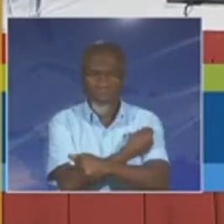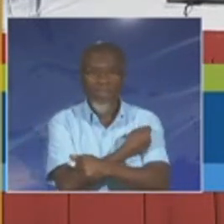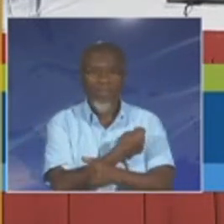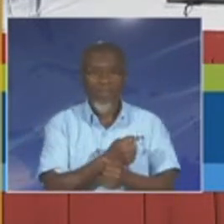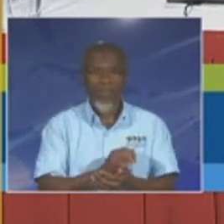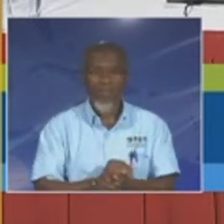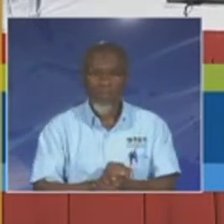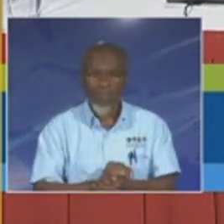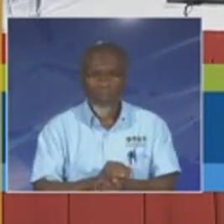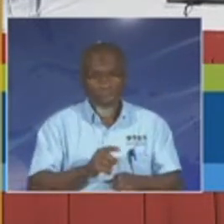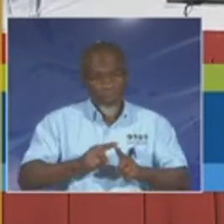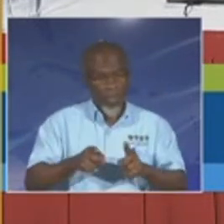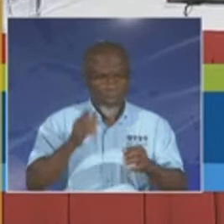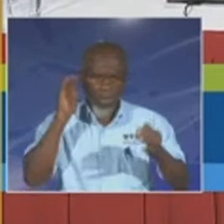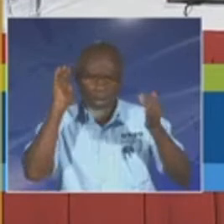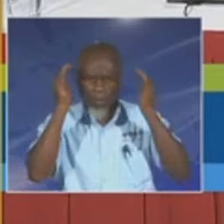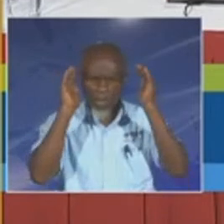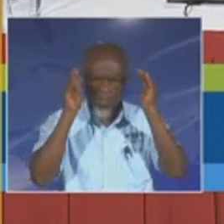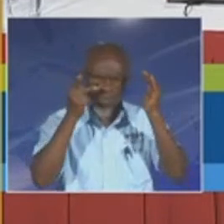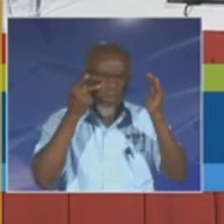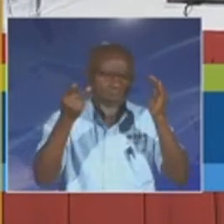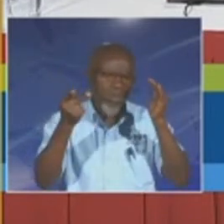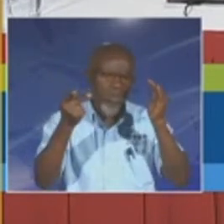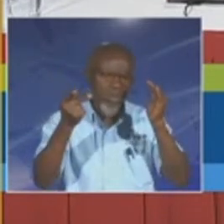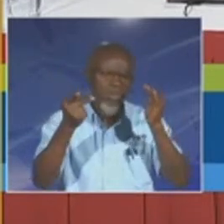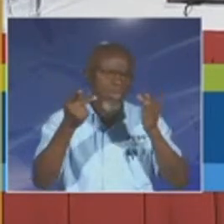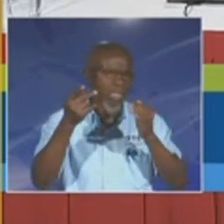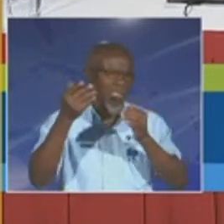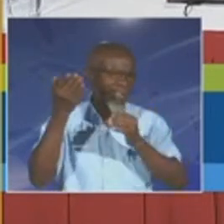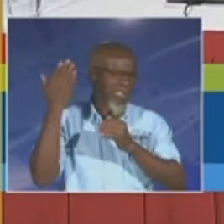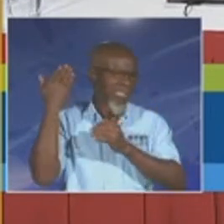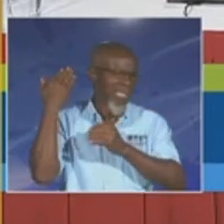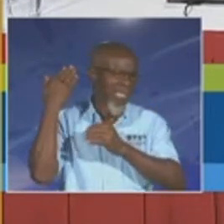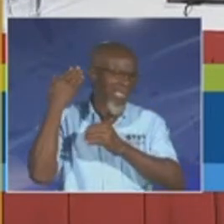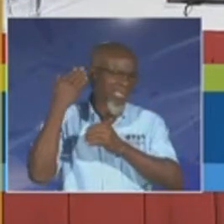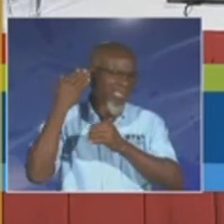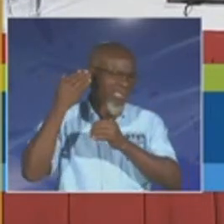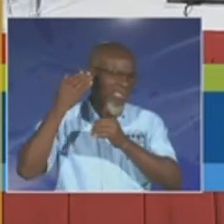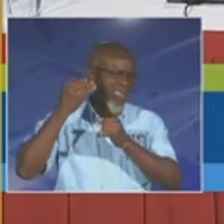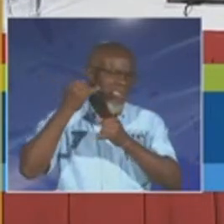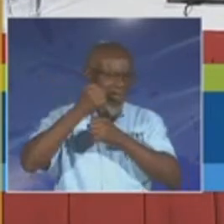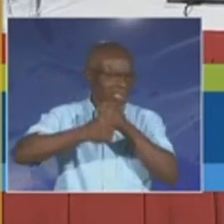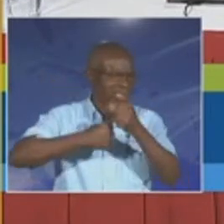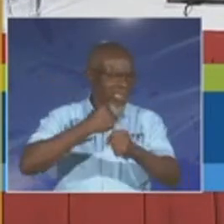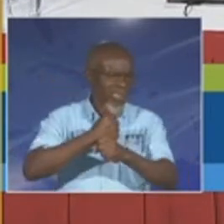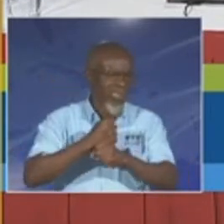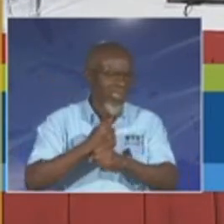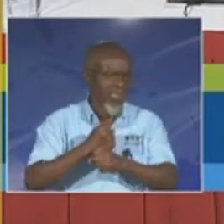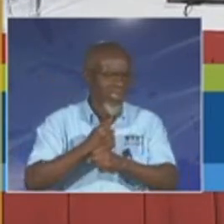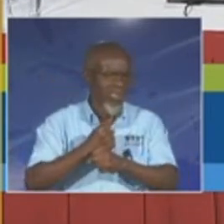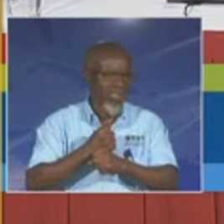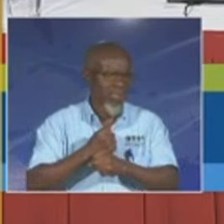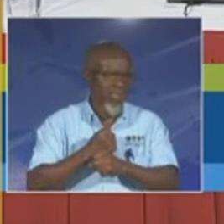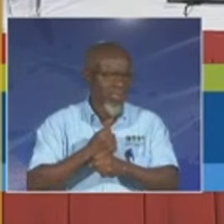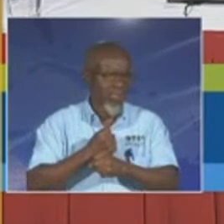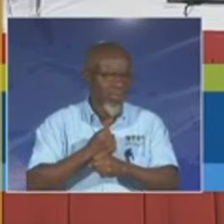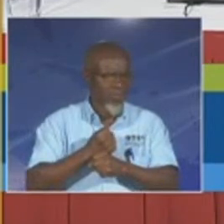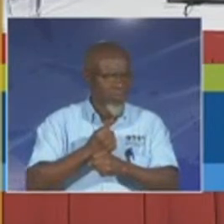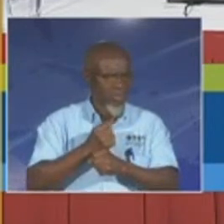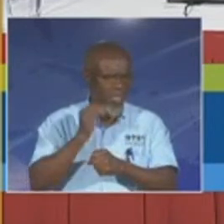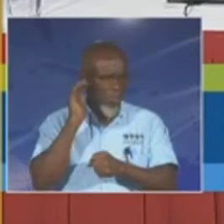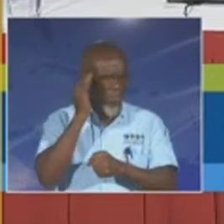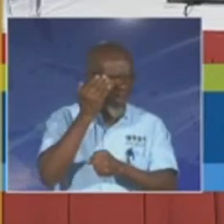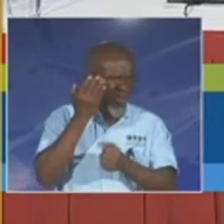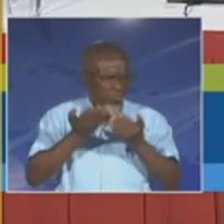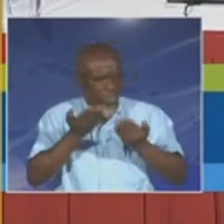I mean, compared to what we would have been seeing late last year and early this year, it seems as though the push